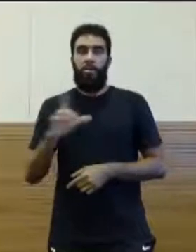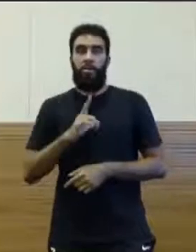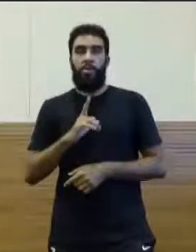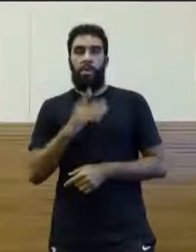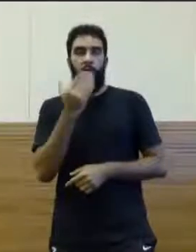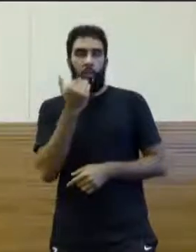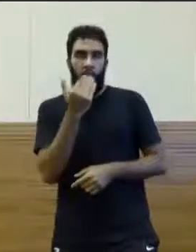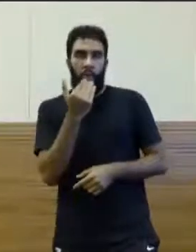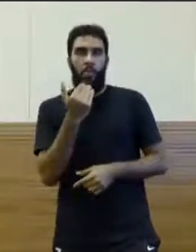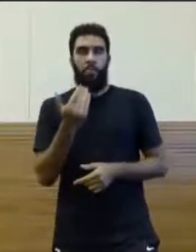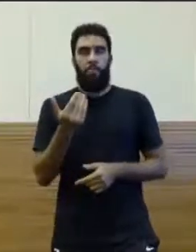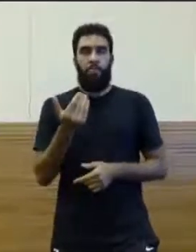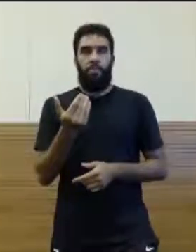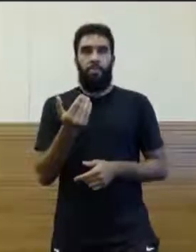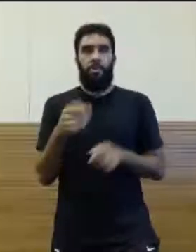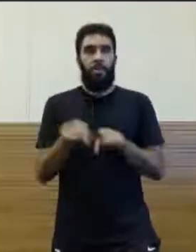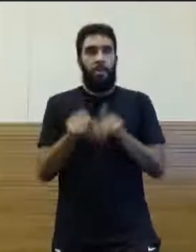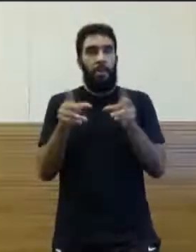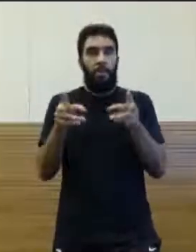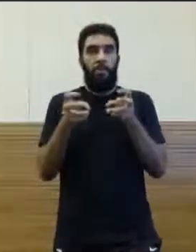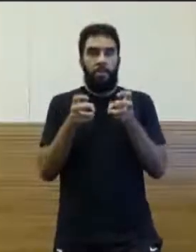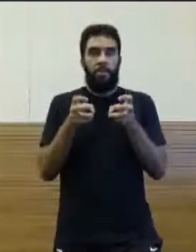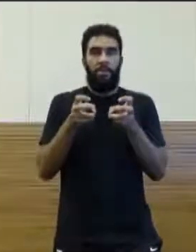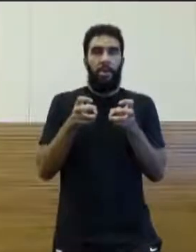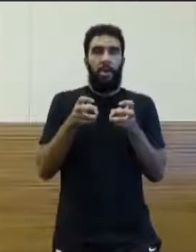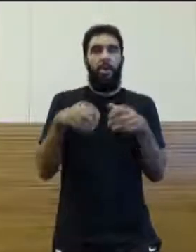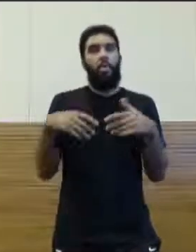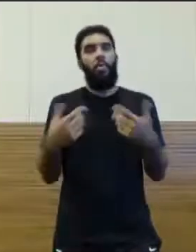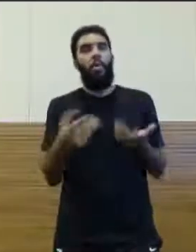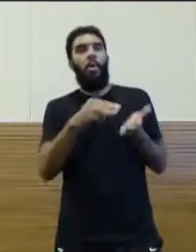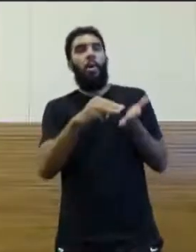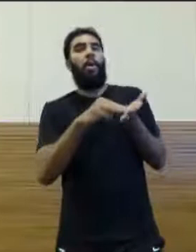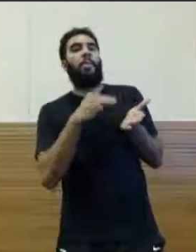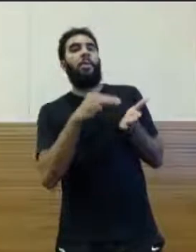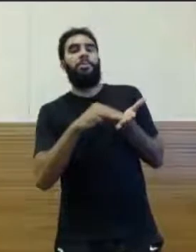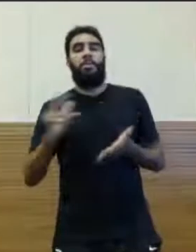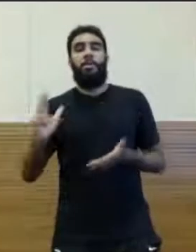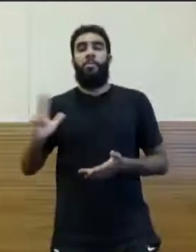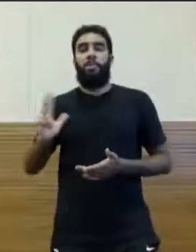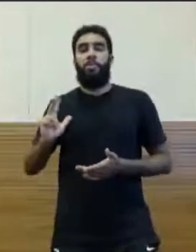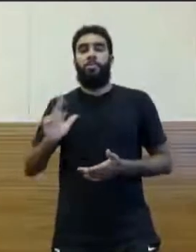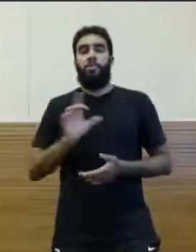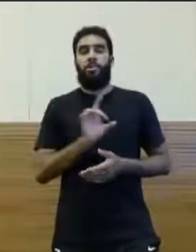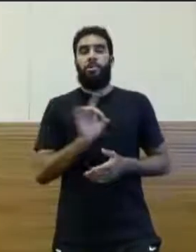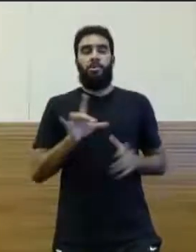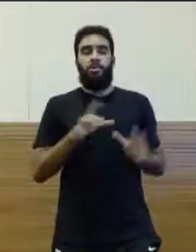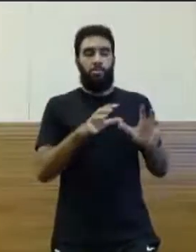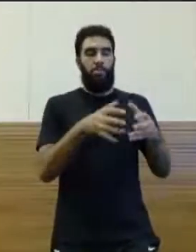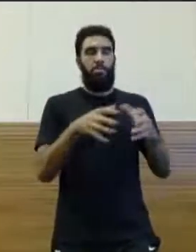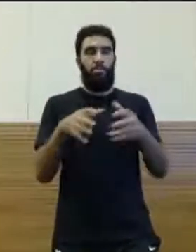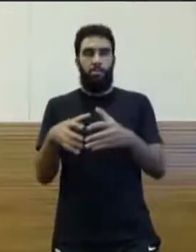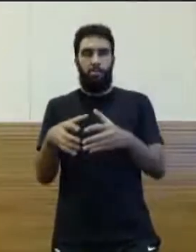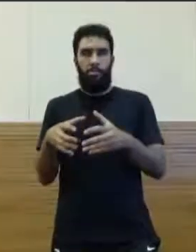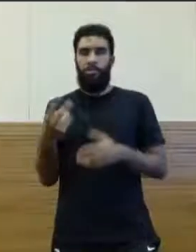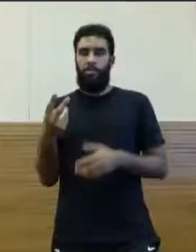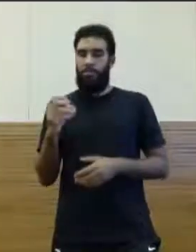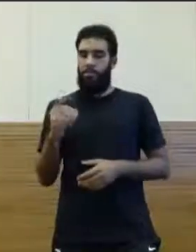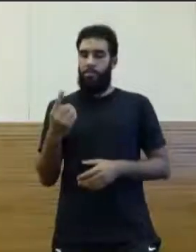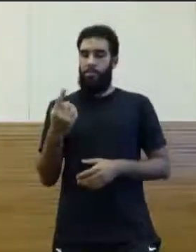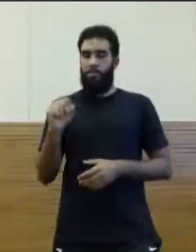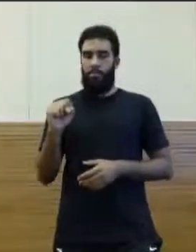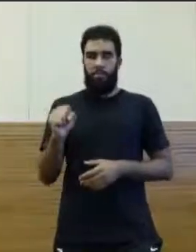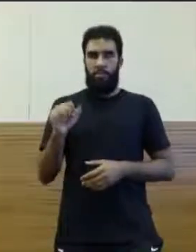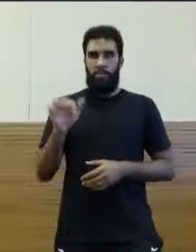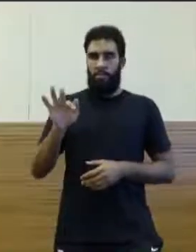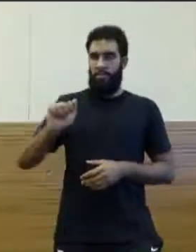they these dietary guidelines can be recognized and the messages according to the need of each group.